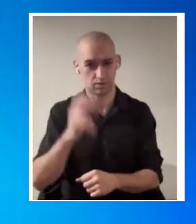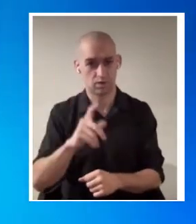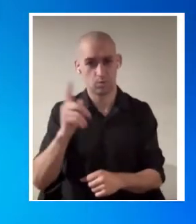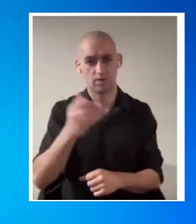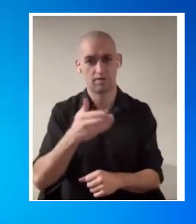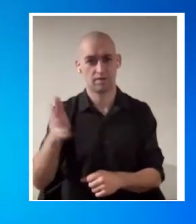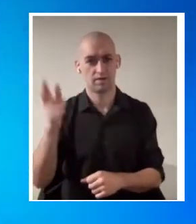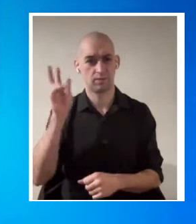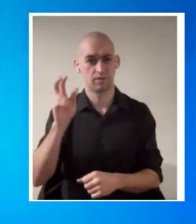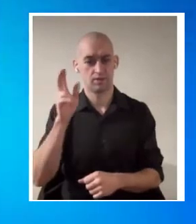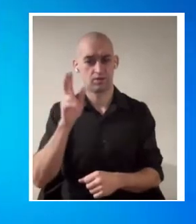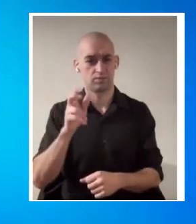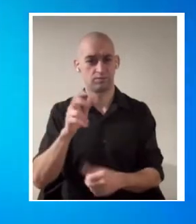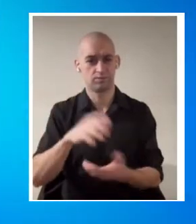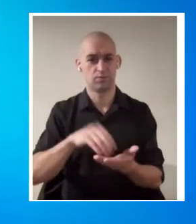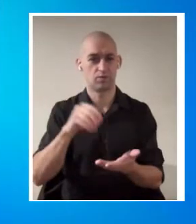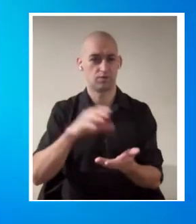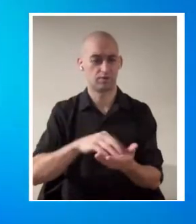our presentation?